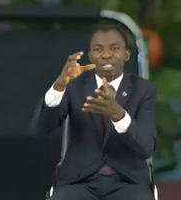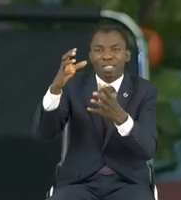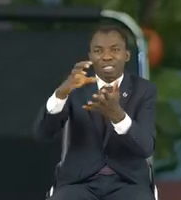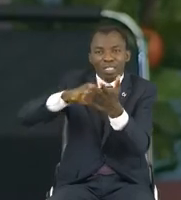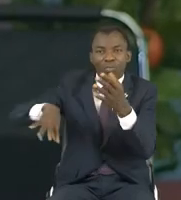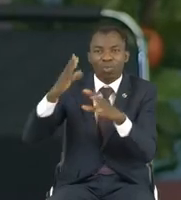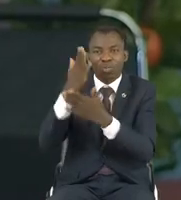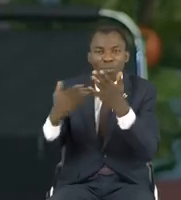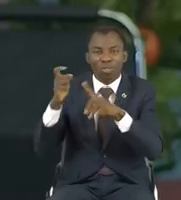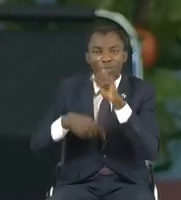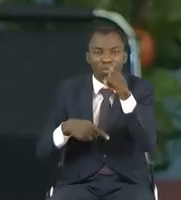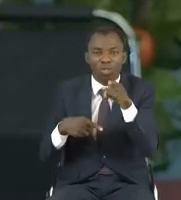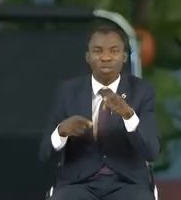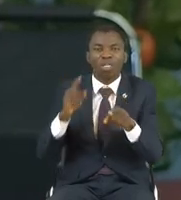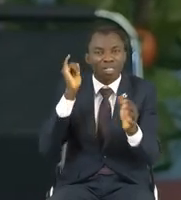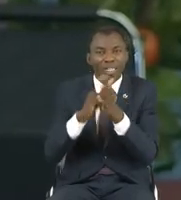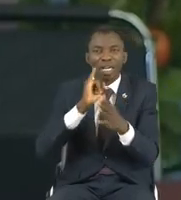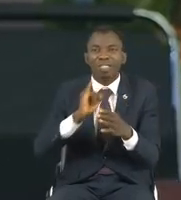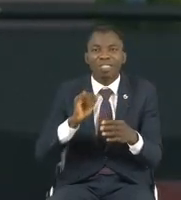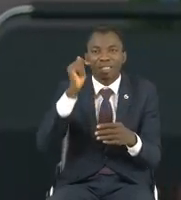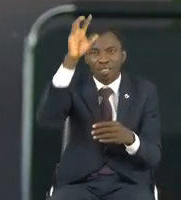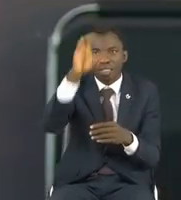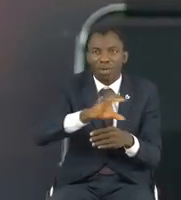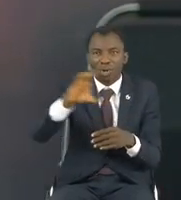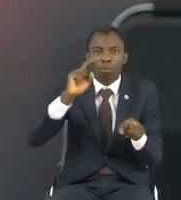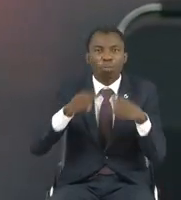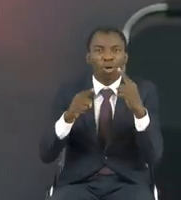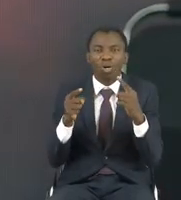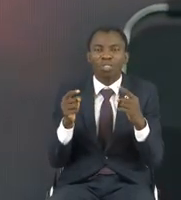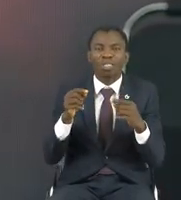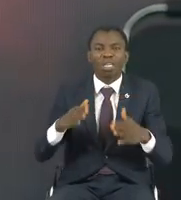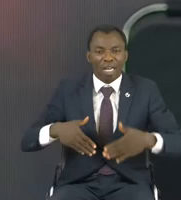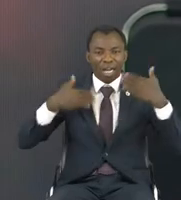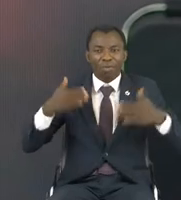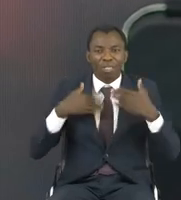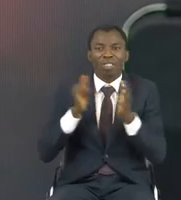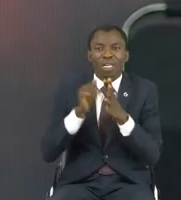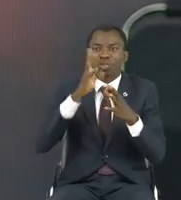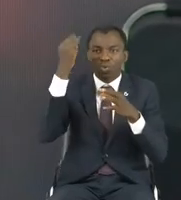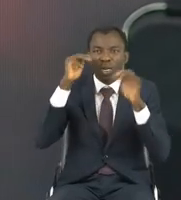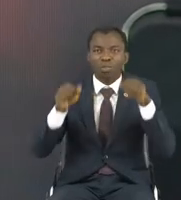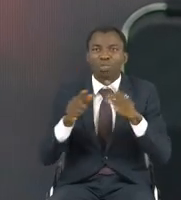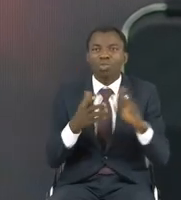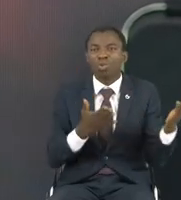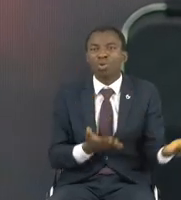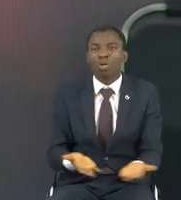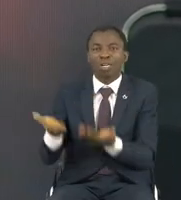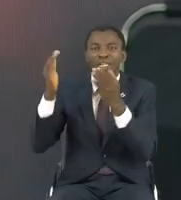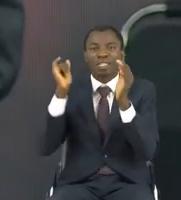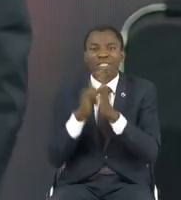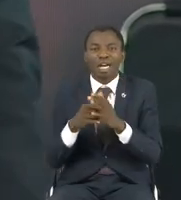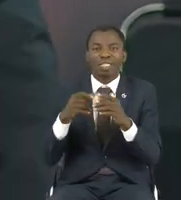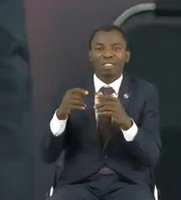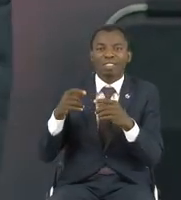you're so happy you are able to bear that injury and that cross for